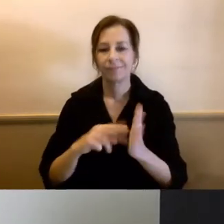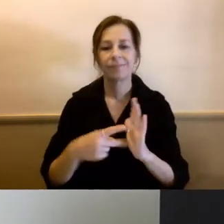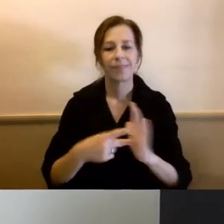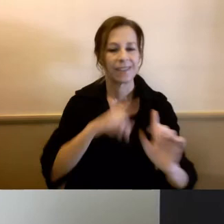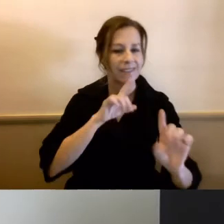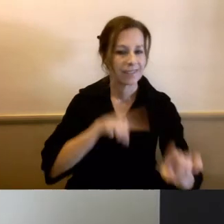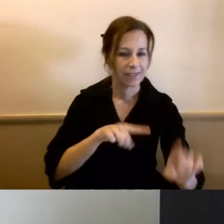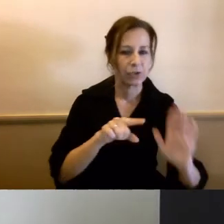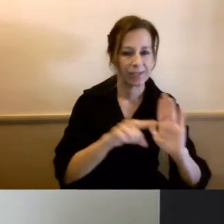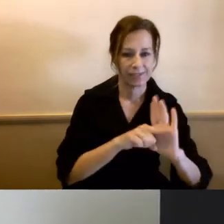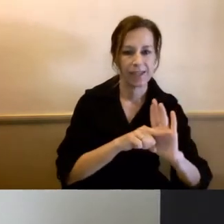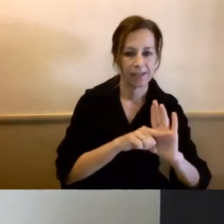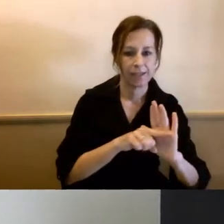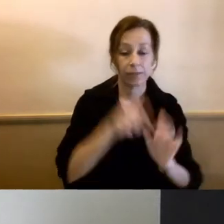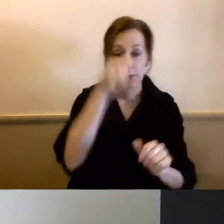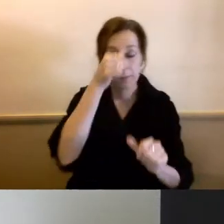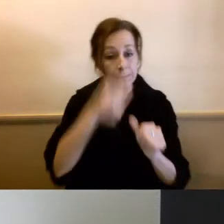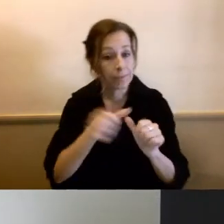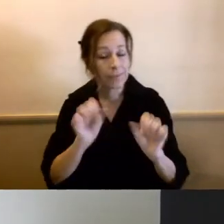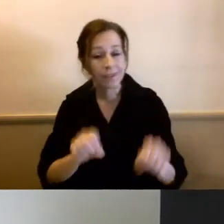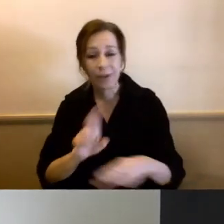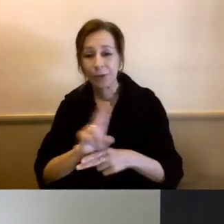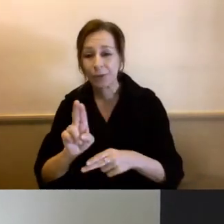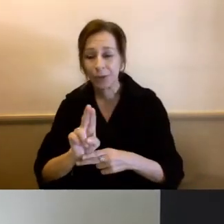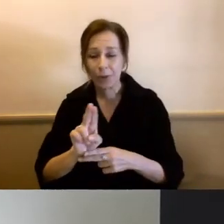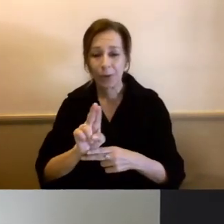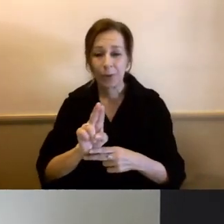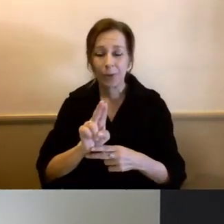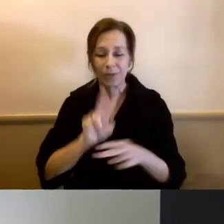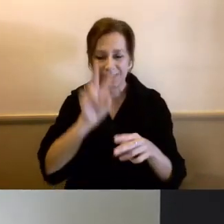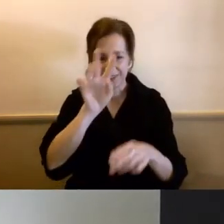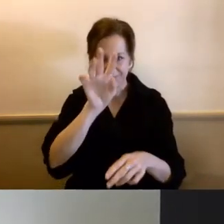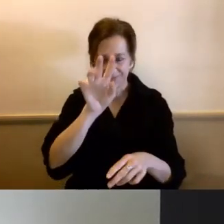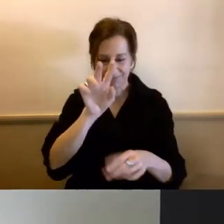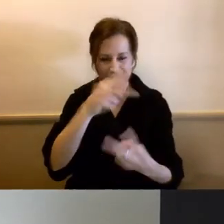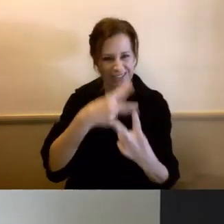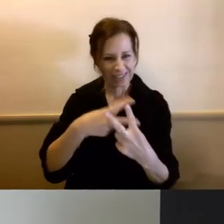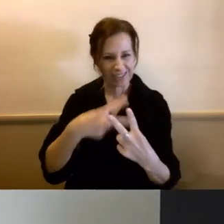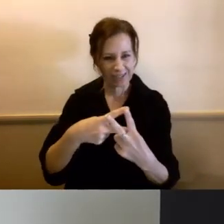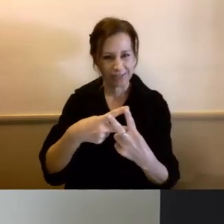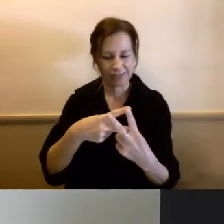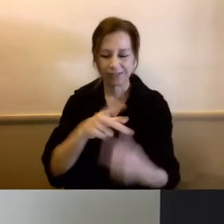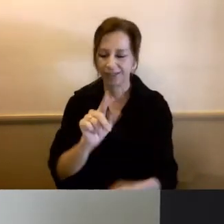that will get me a negative. And remember, I can use my tic-tac-toe.